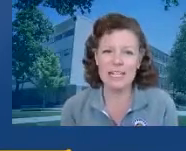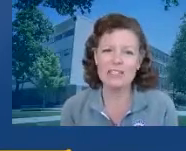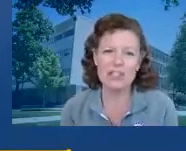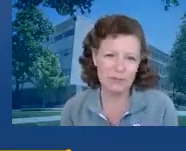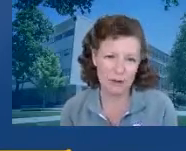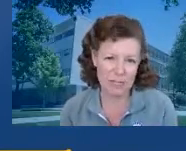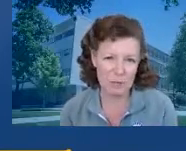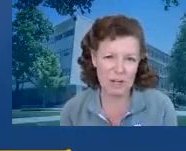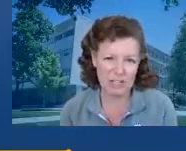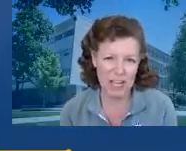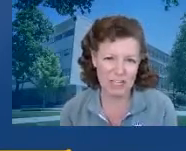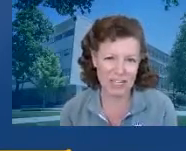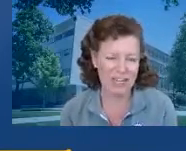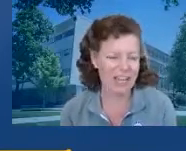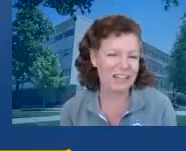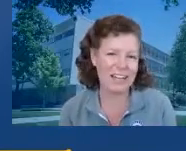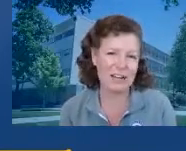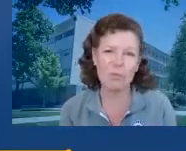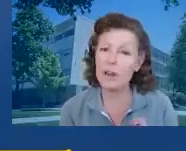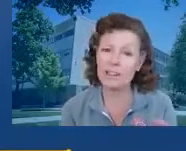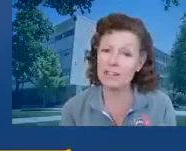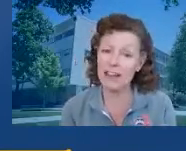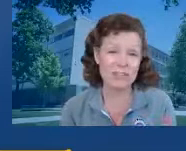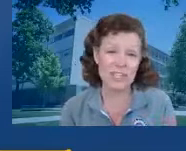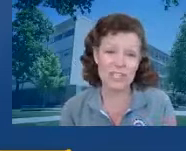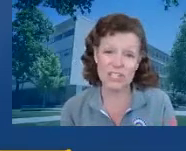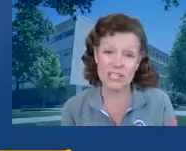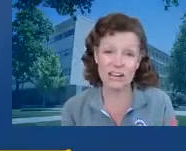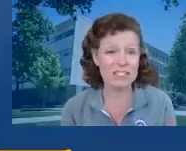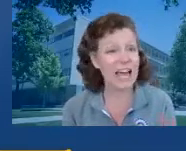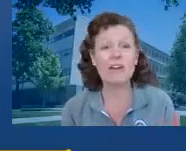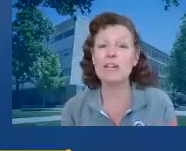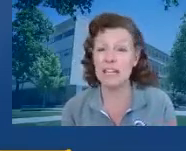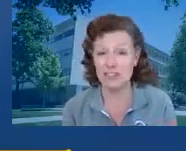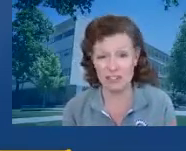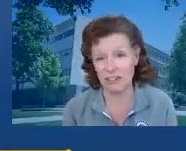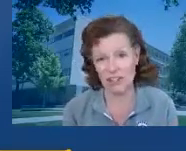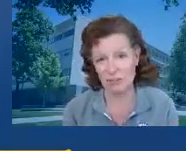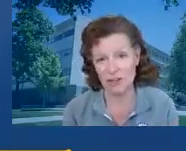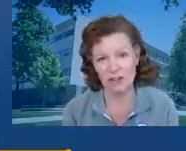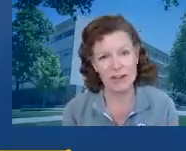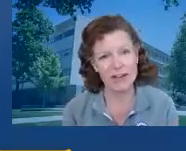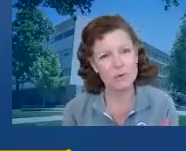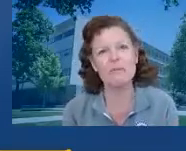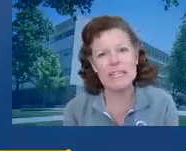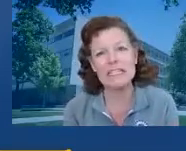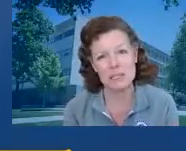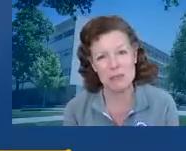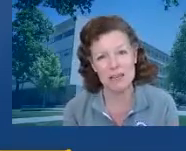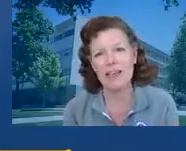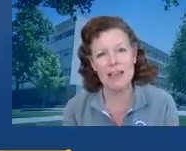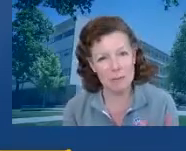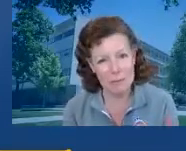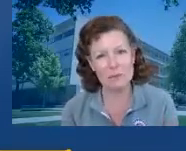an Institute for Emancipatory Education. And one of the conversations there is how do we engage in the larger community around what it means to